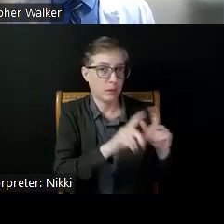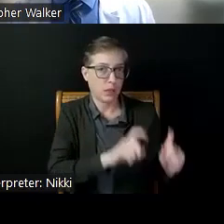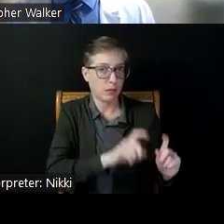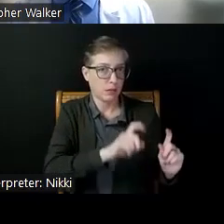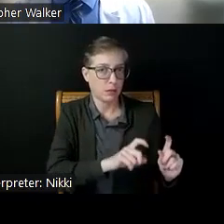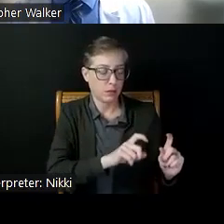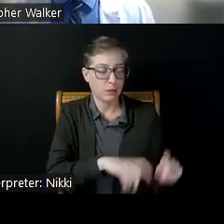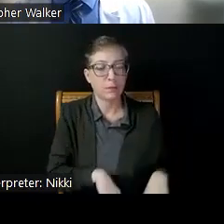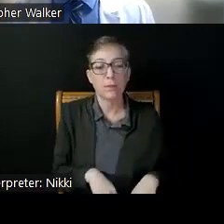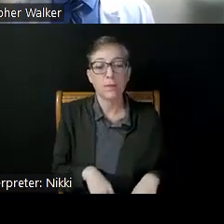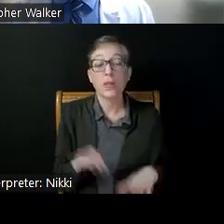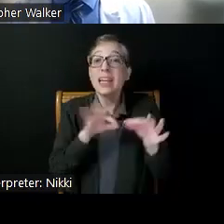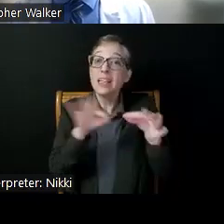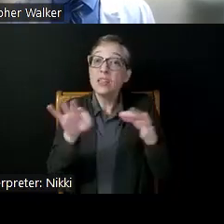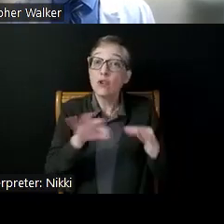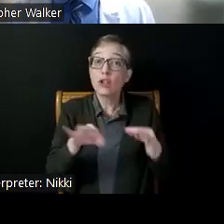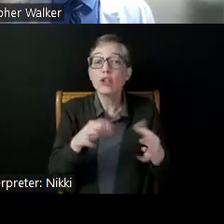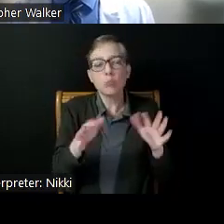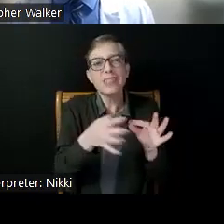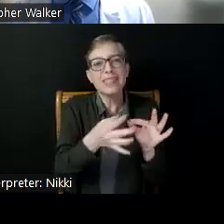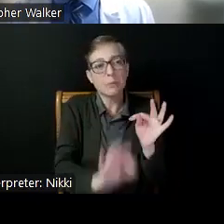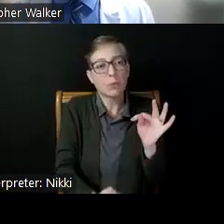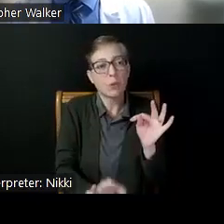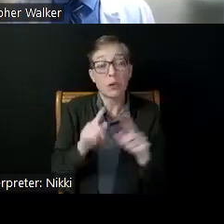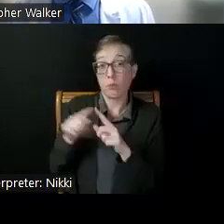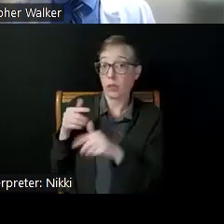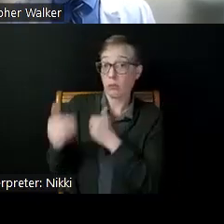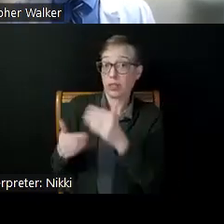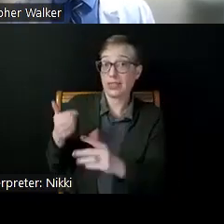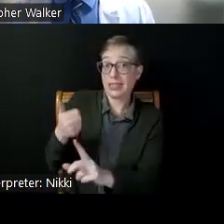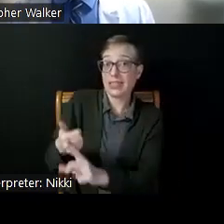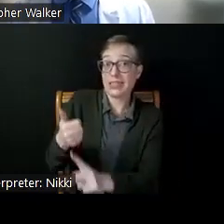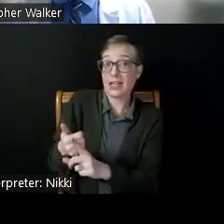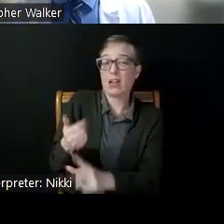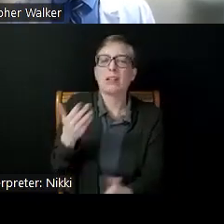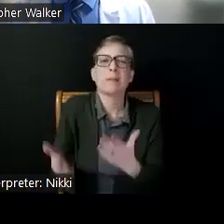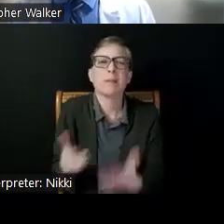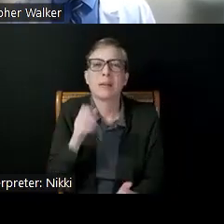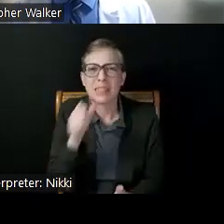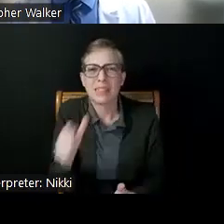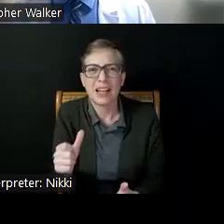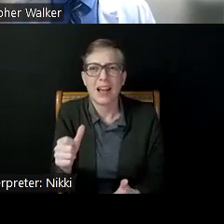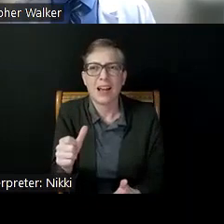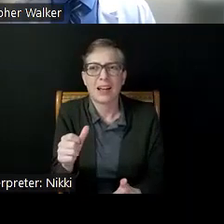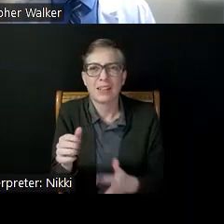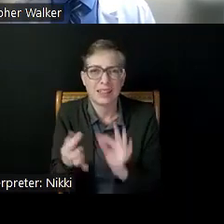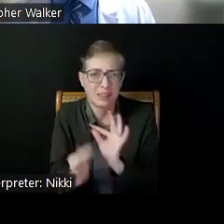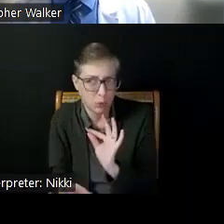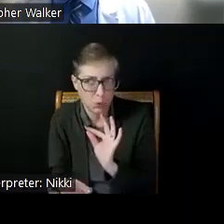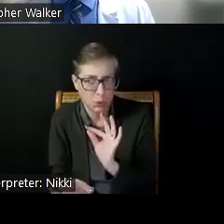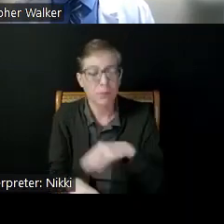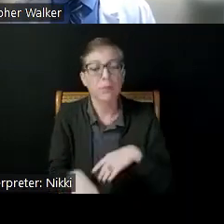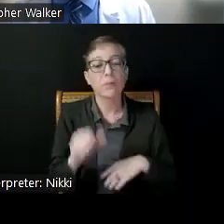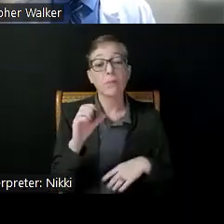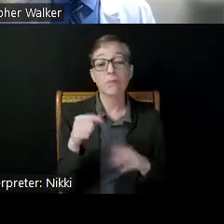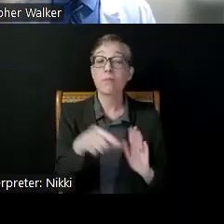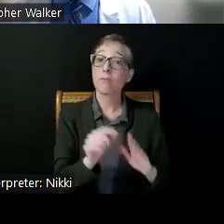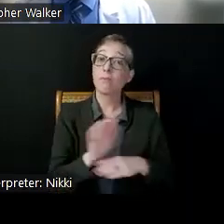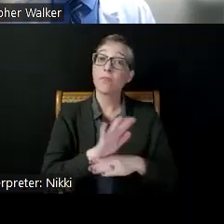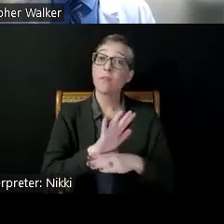the process may not be something you're familiar with. So I want to show this video just to help